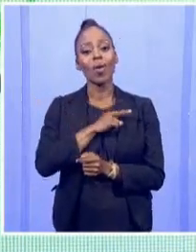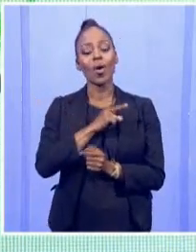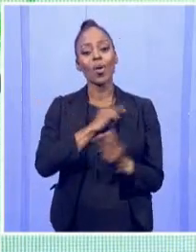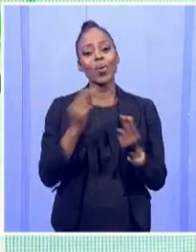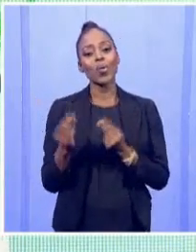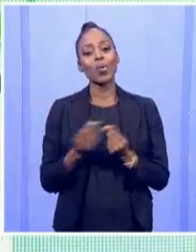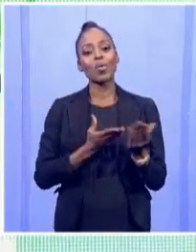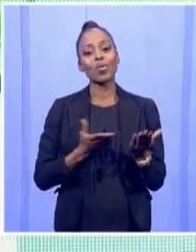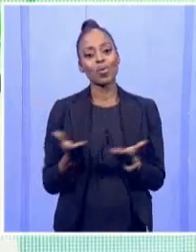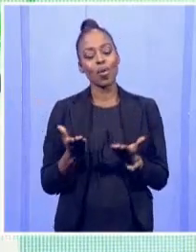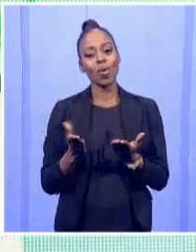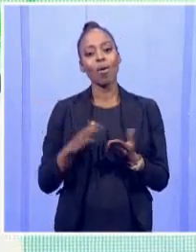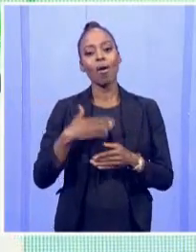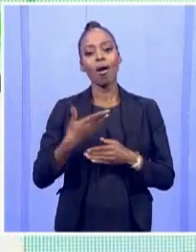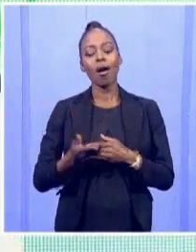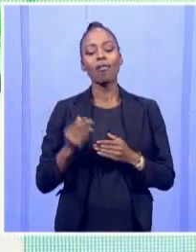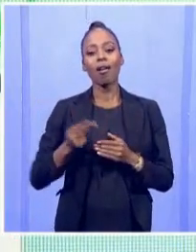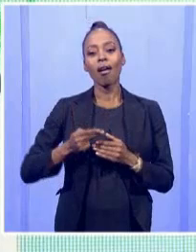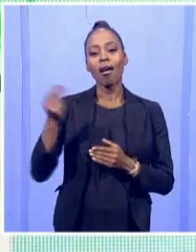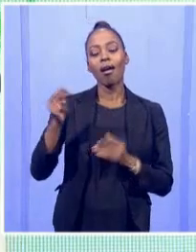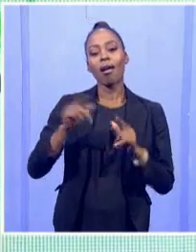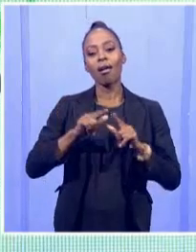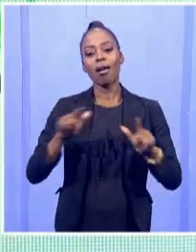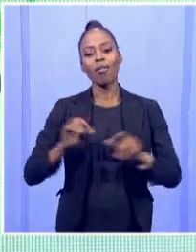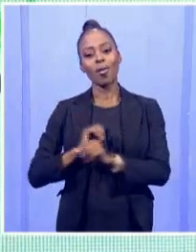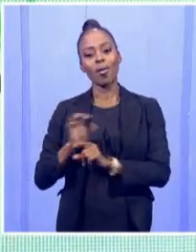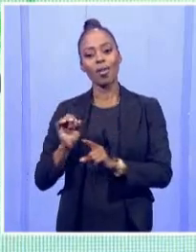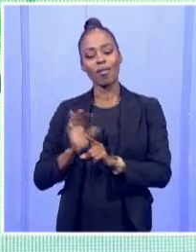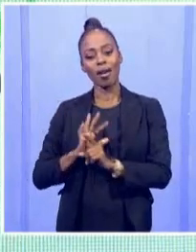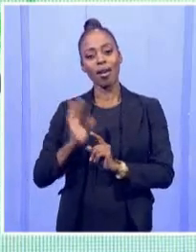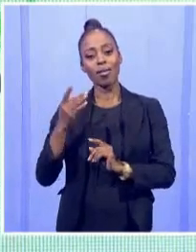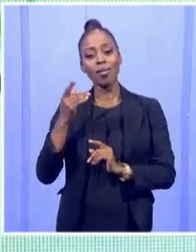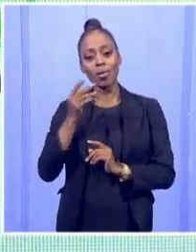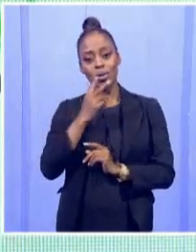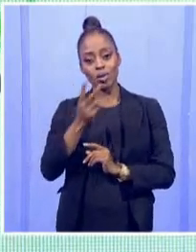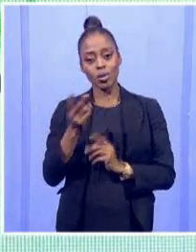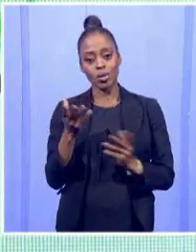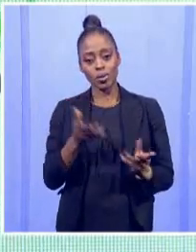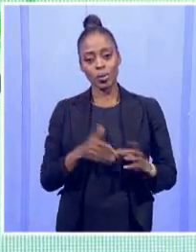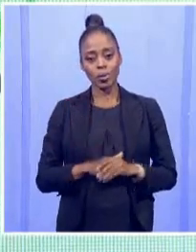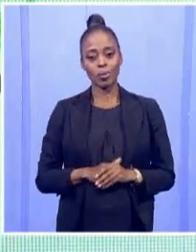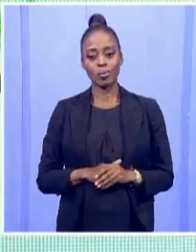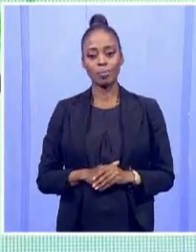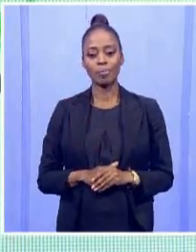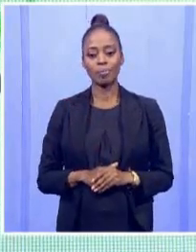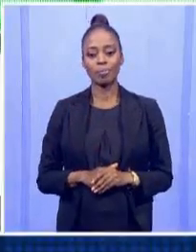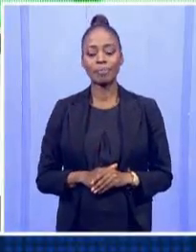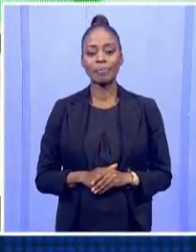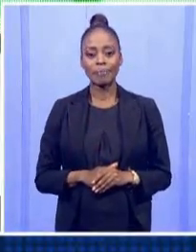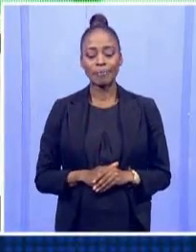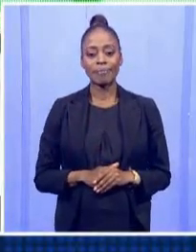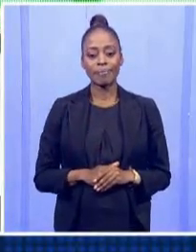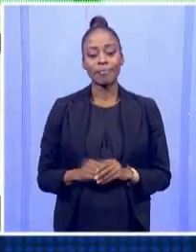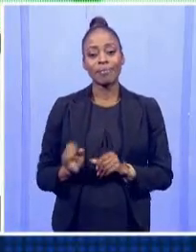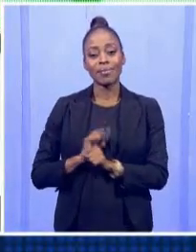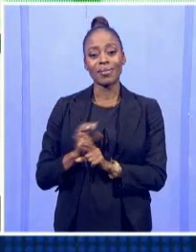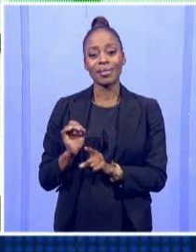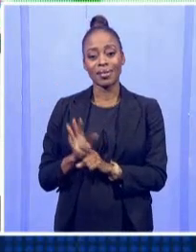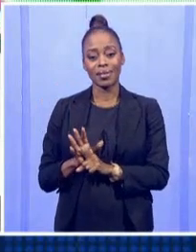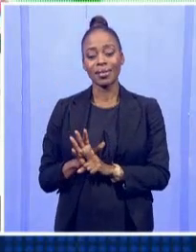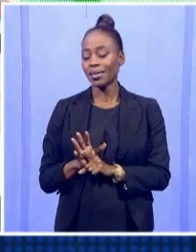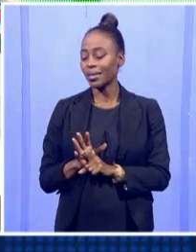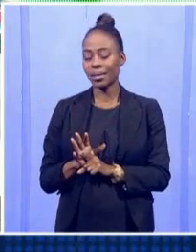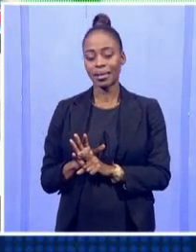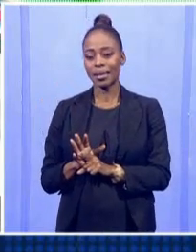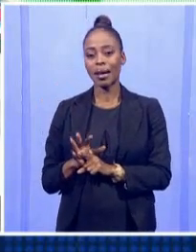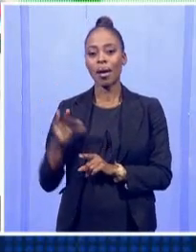come out of the high levels of the pandemic, that many of our Although you heard it, COVID has reversed the